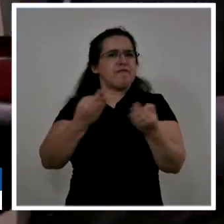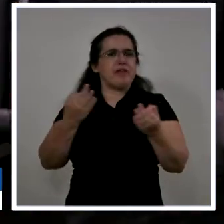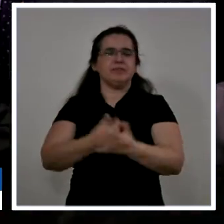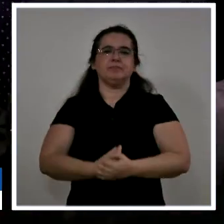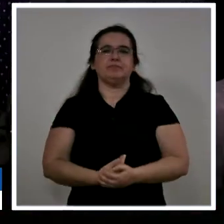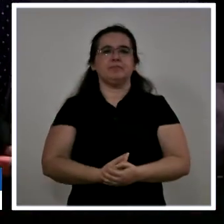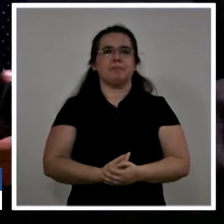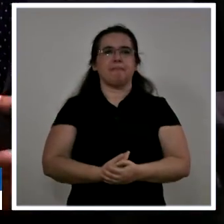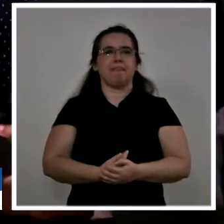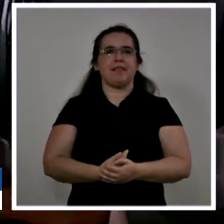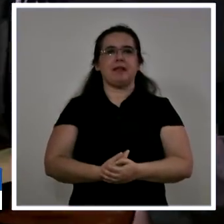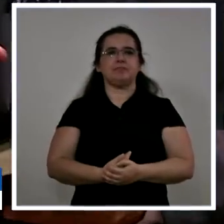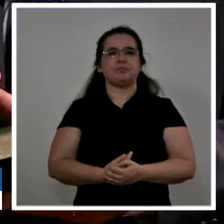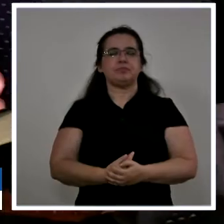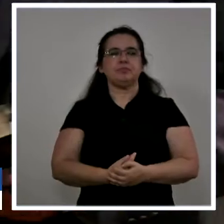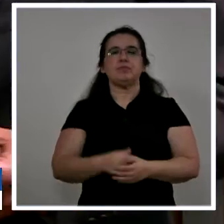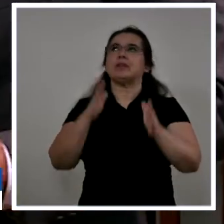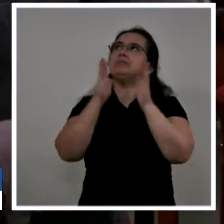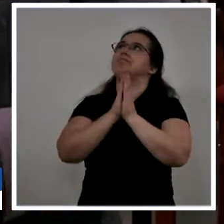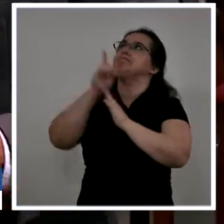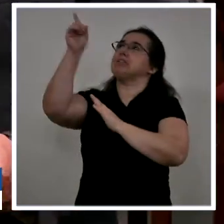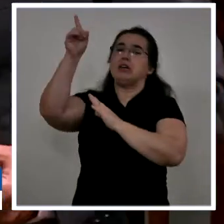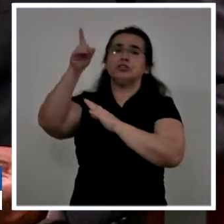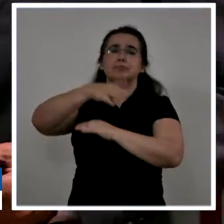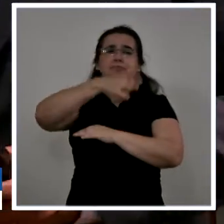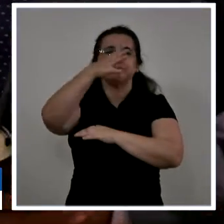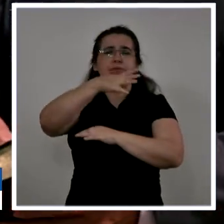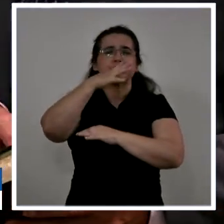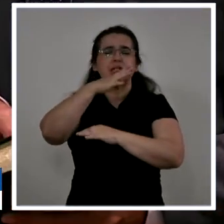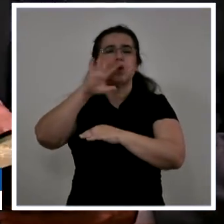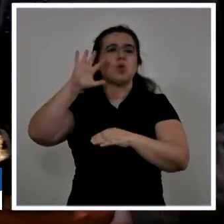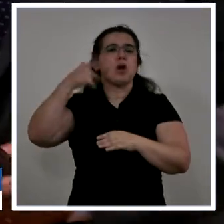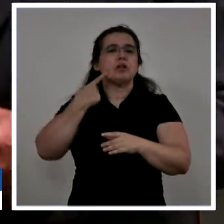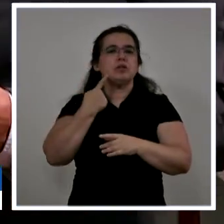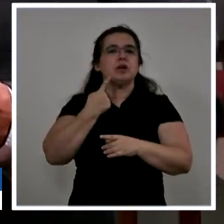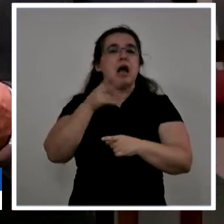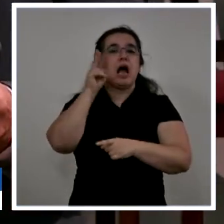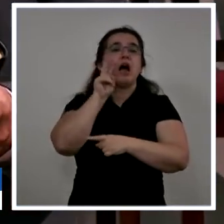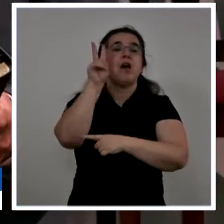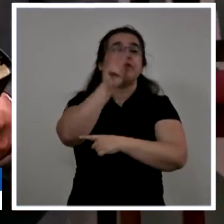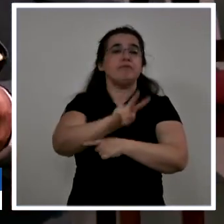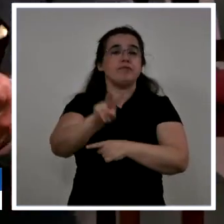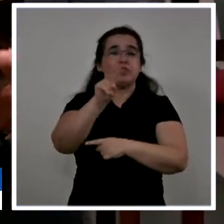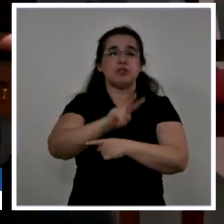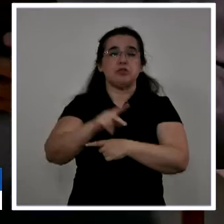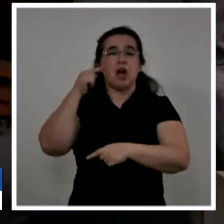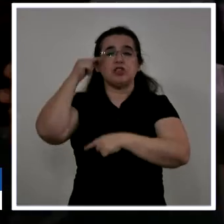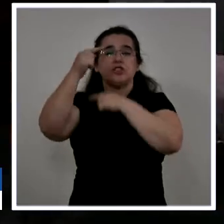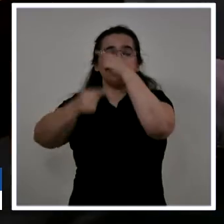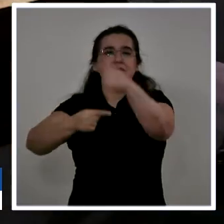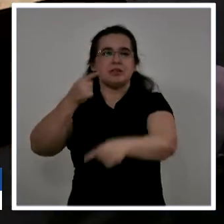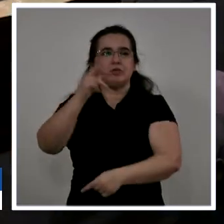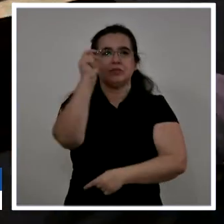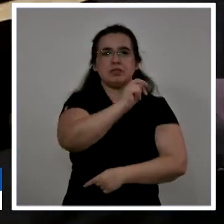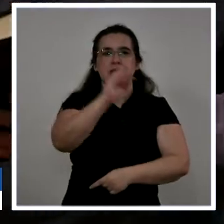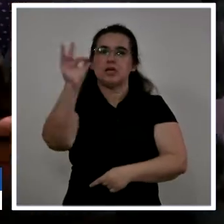was describing when he said, e isso é o que Deus estava a descrever quando ele disse, visiting to the third and fourth generation, que eu visito até à terceira e